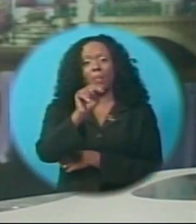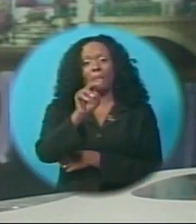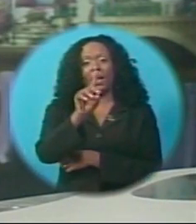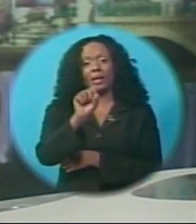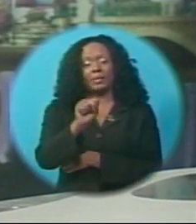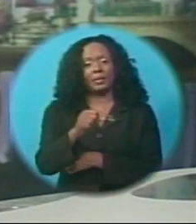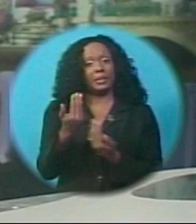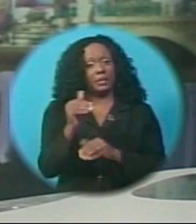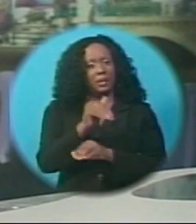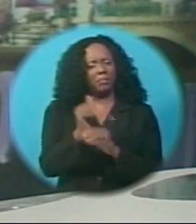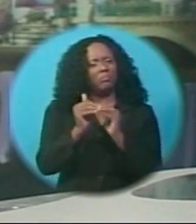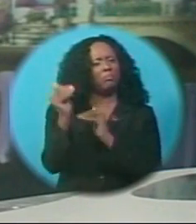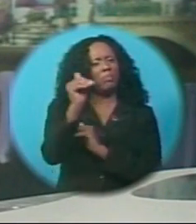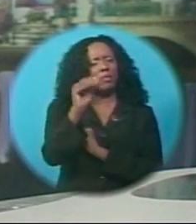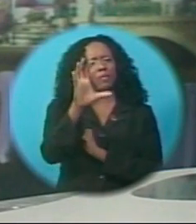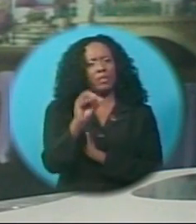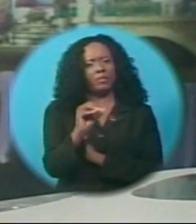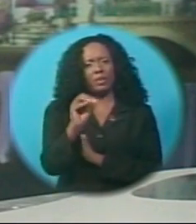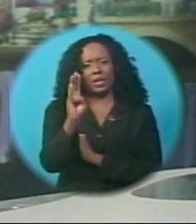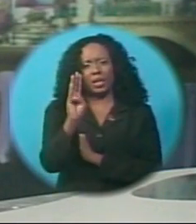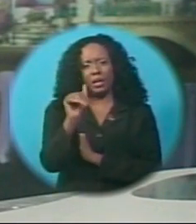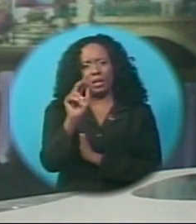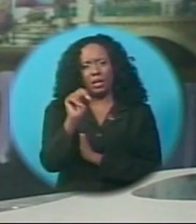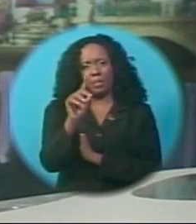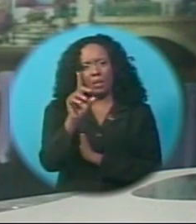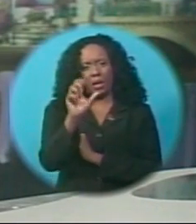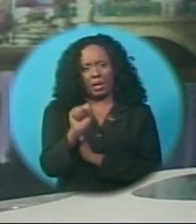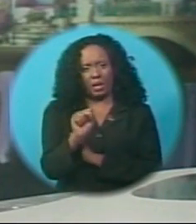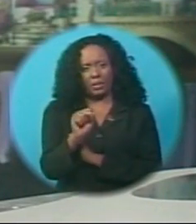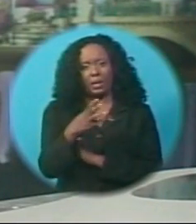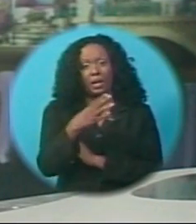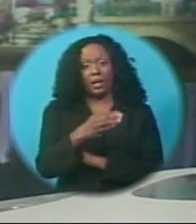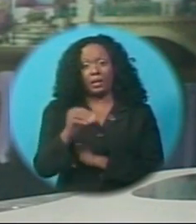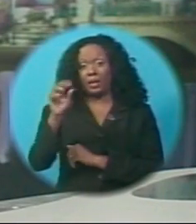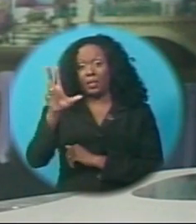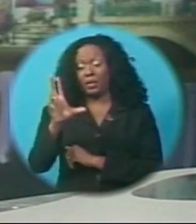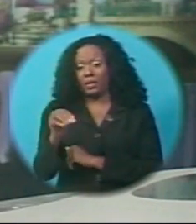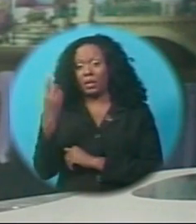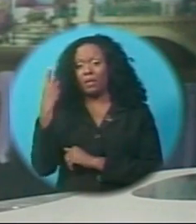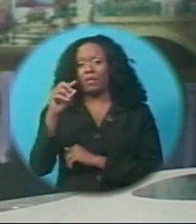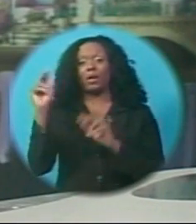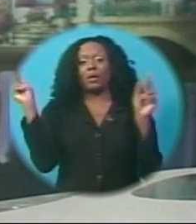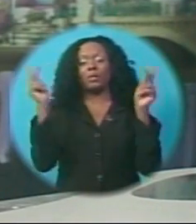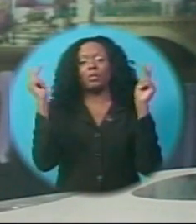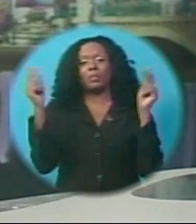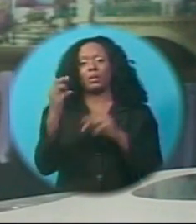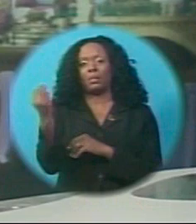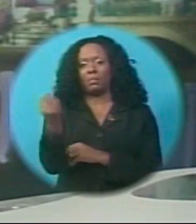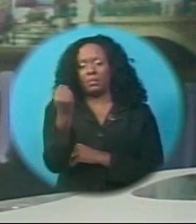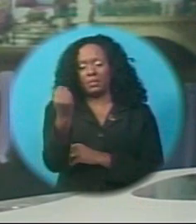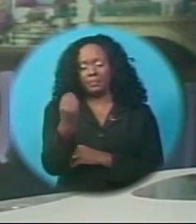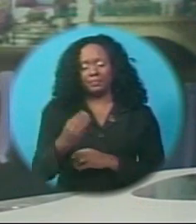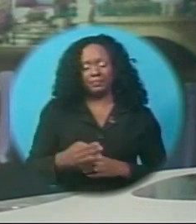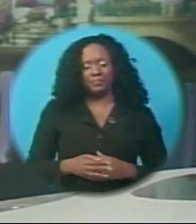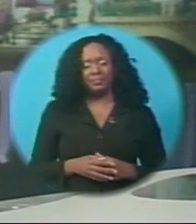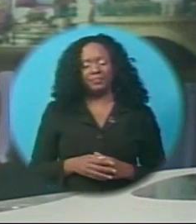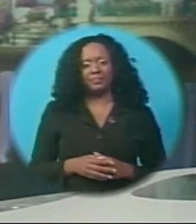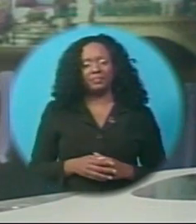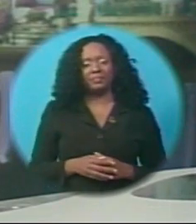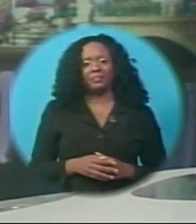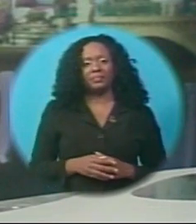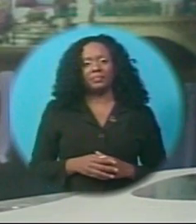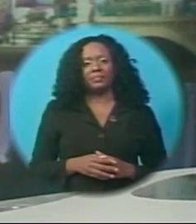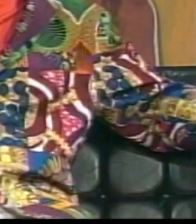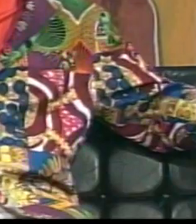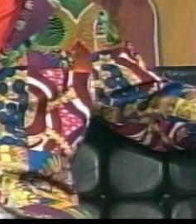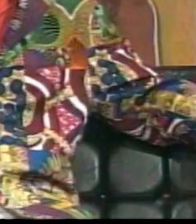free. Culture Minister Stephen Lashley is pleased to see an increase in the number of bands for 2 of the largest events for the